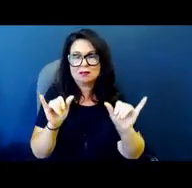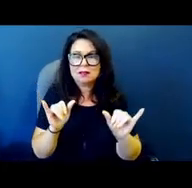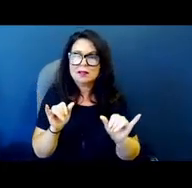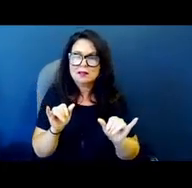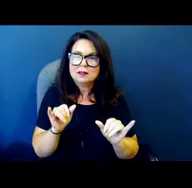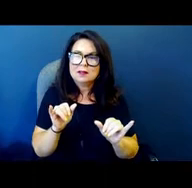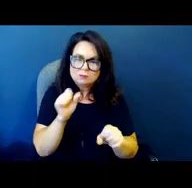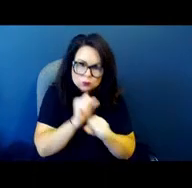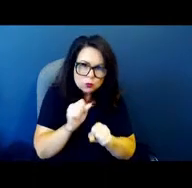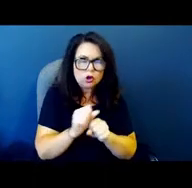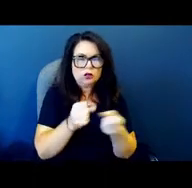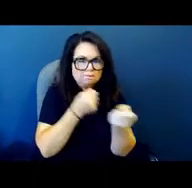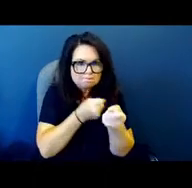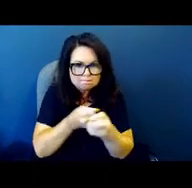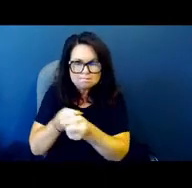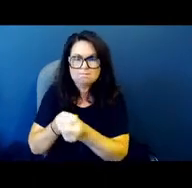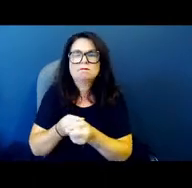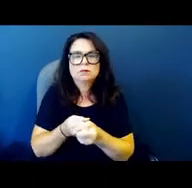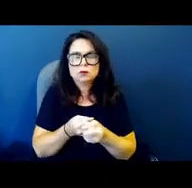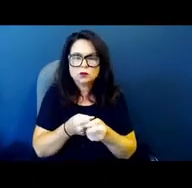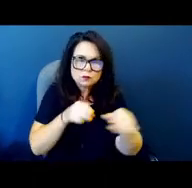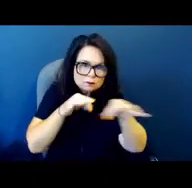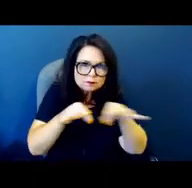of entities and public spaces.